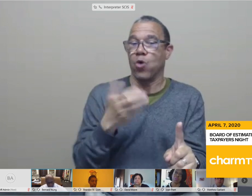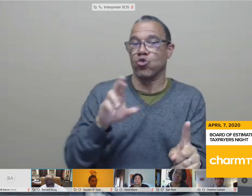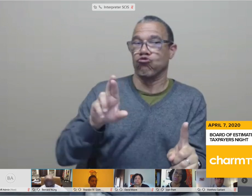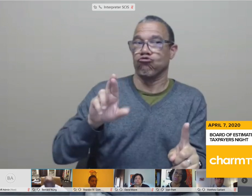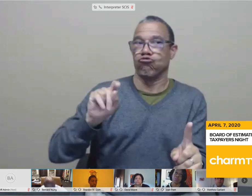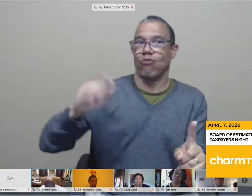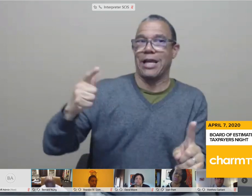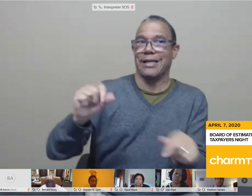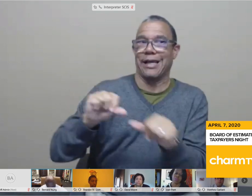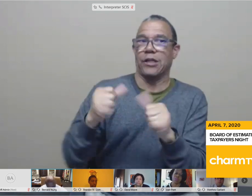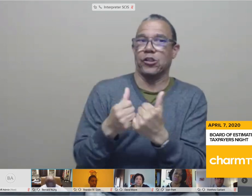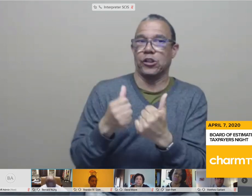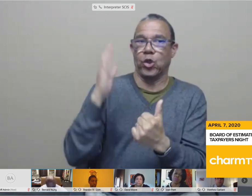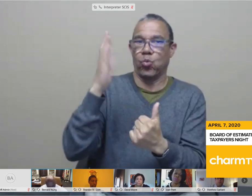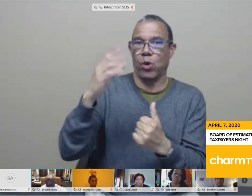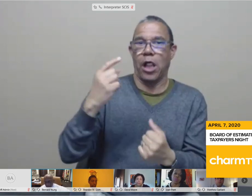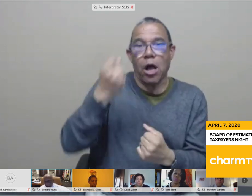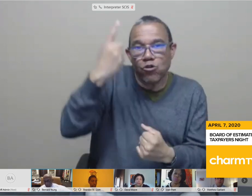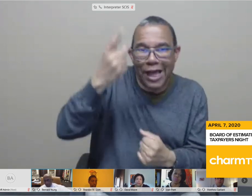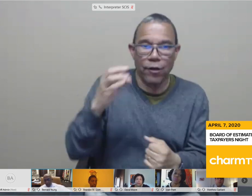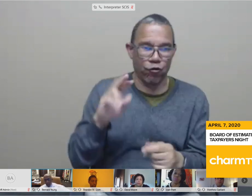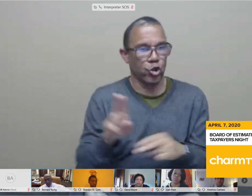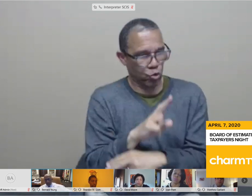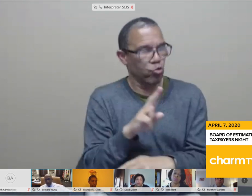our borrowing power. Yeah,